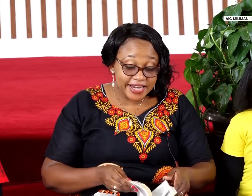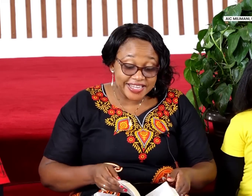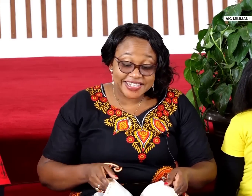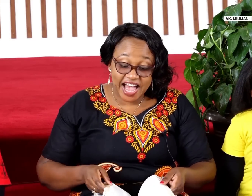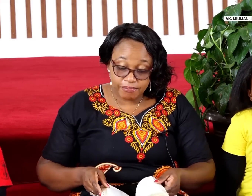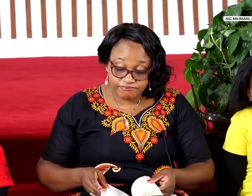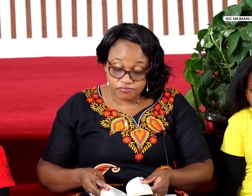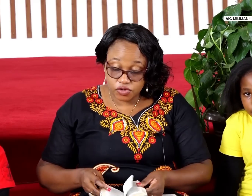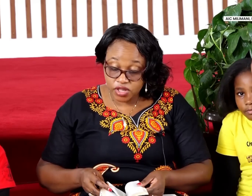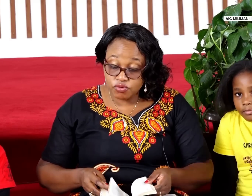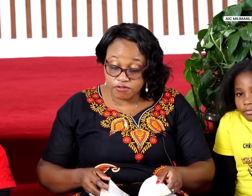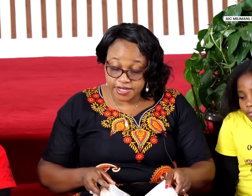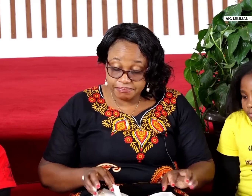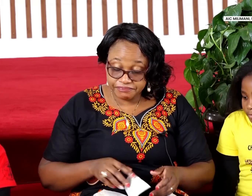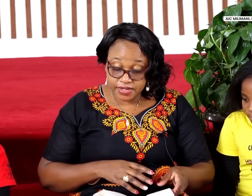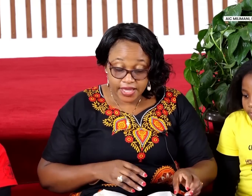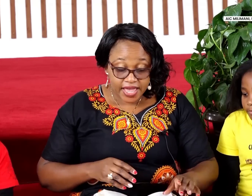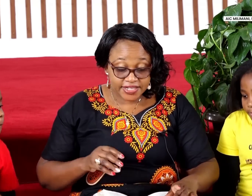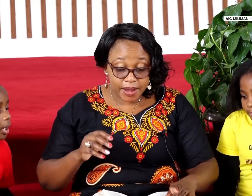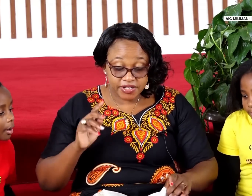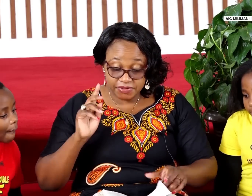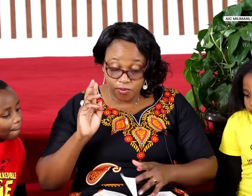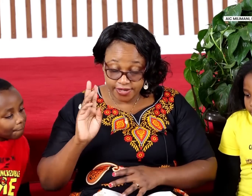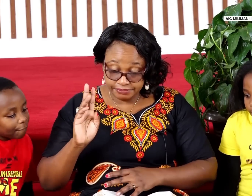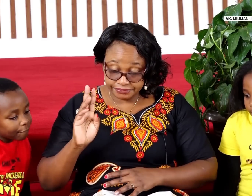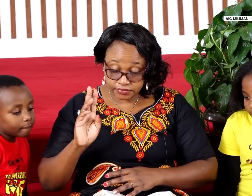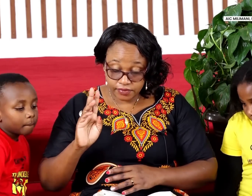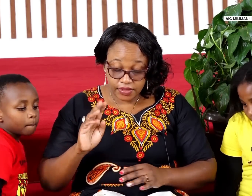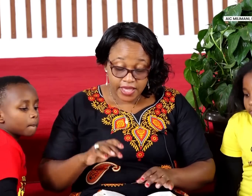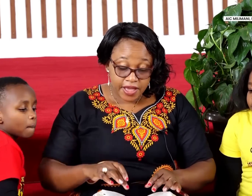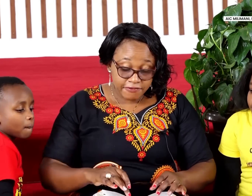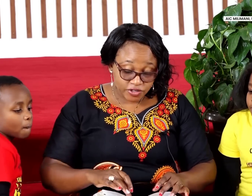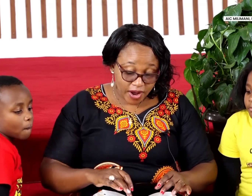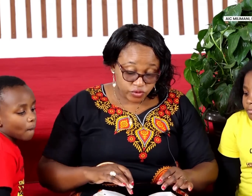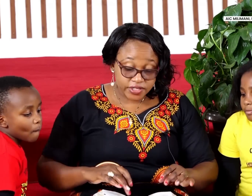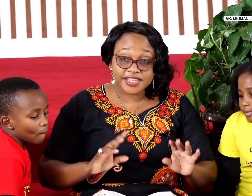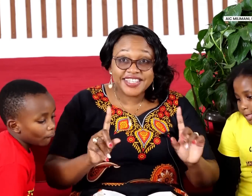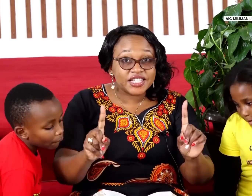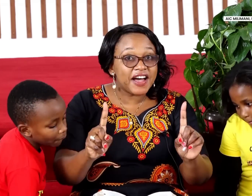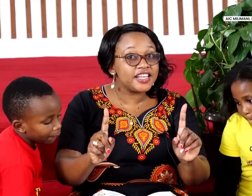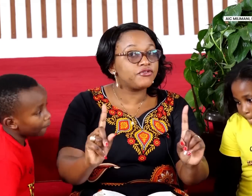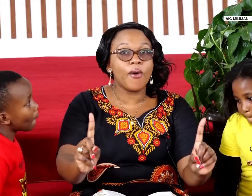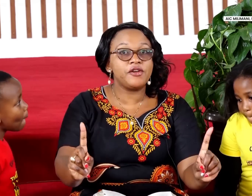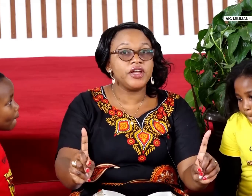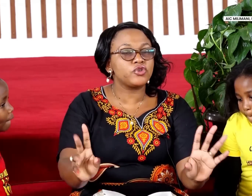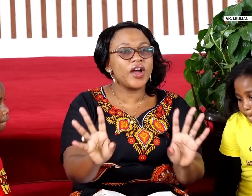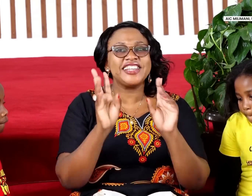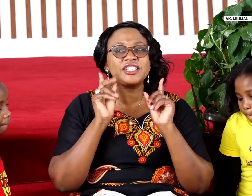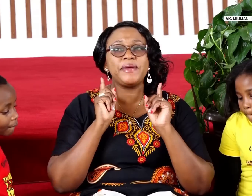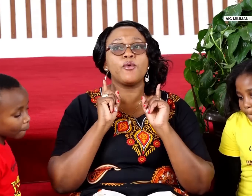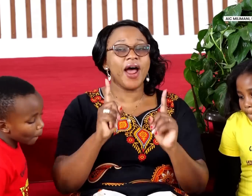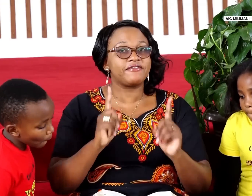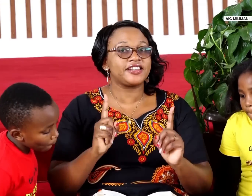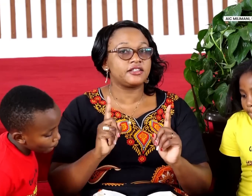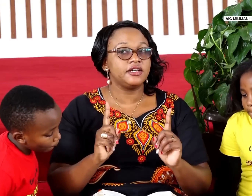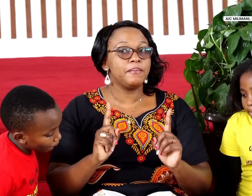will be reading Psalm. You know the book of Psalm? Mm-hmm. Yep. Psalm chapter 1, verse 1 to 6. 6 verses for 1 week. So you can just